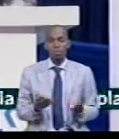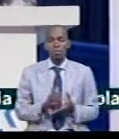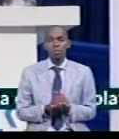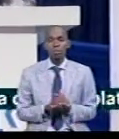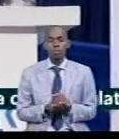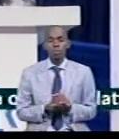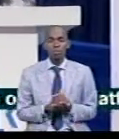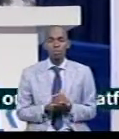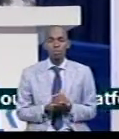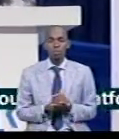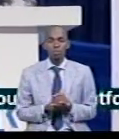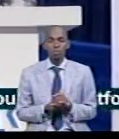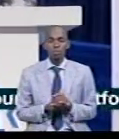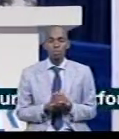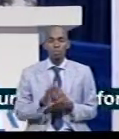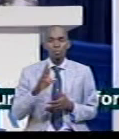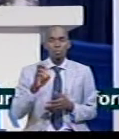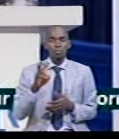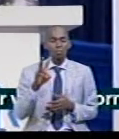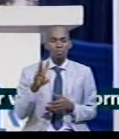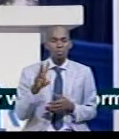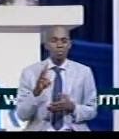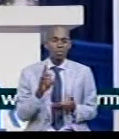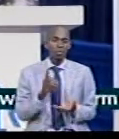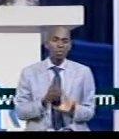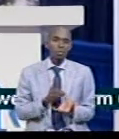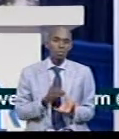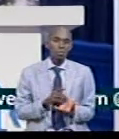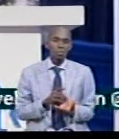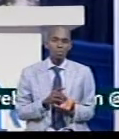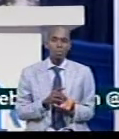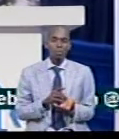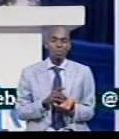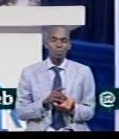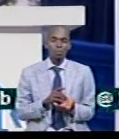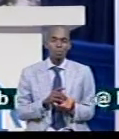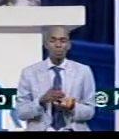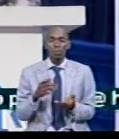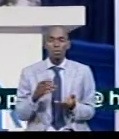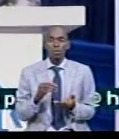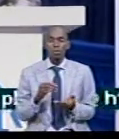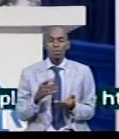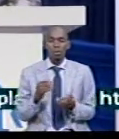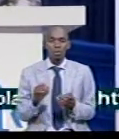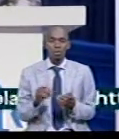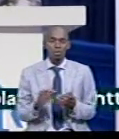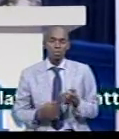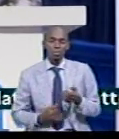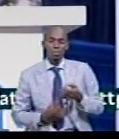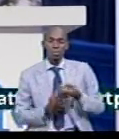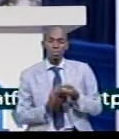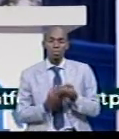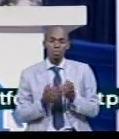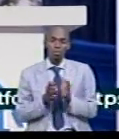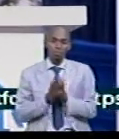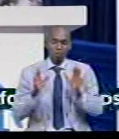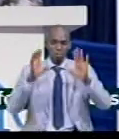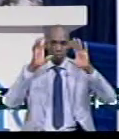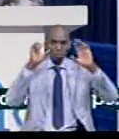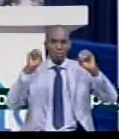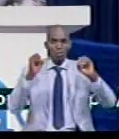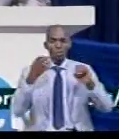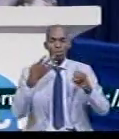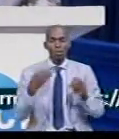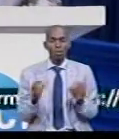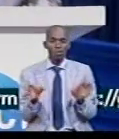Ajay, Reverend Doctor, is the General Assistant Superintendent of Assemblies of